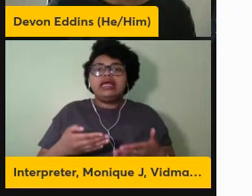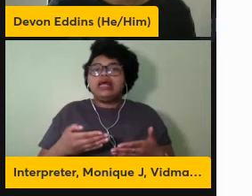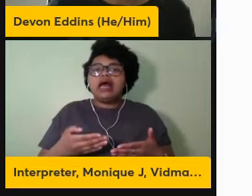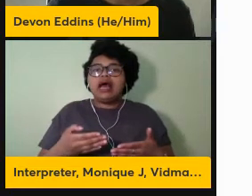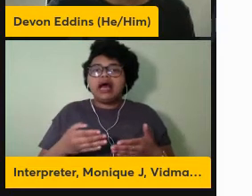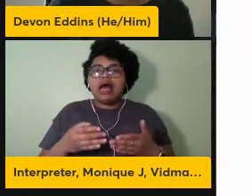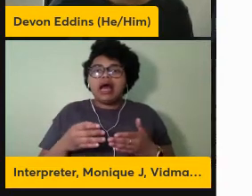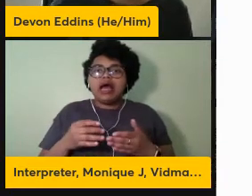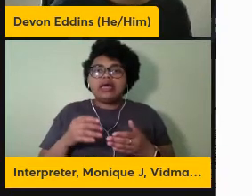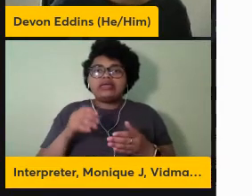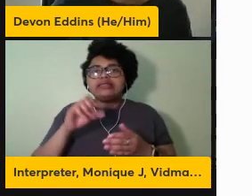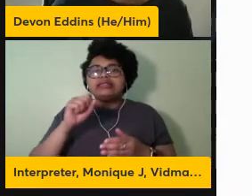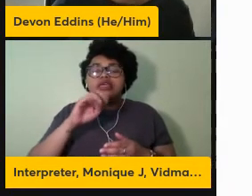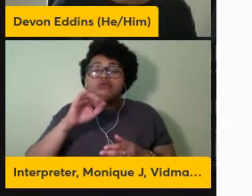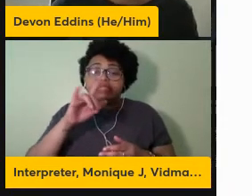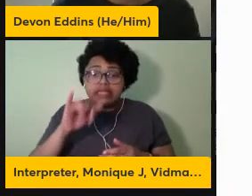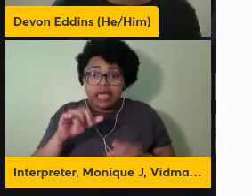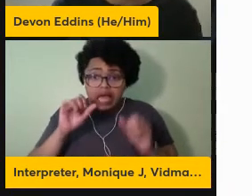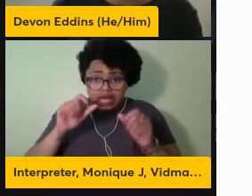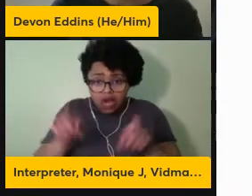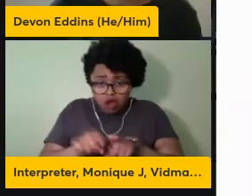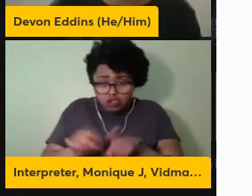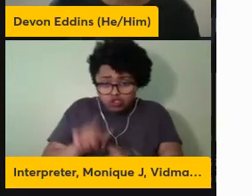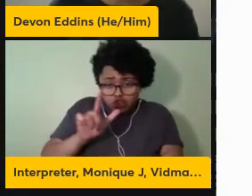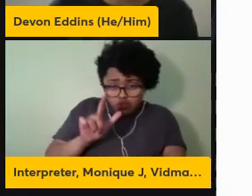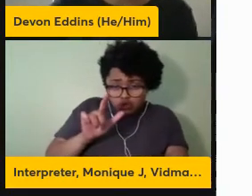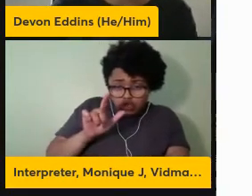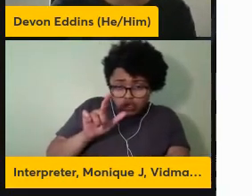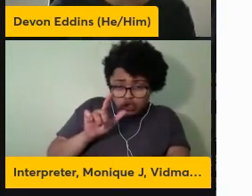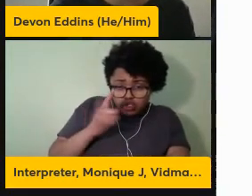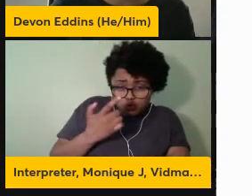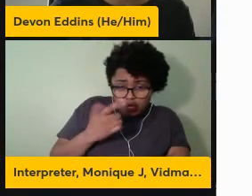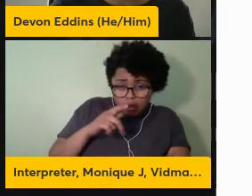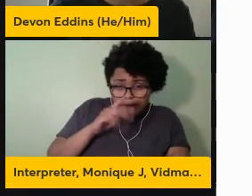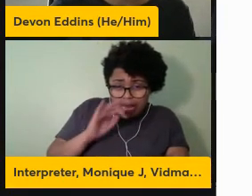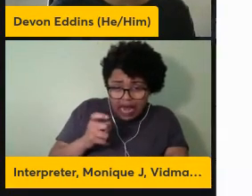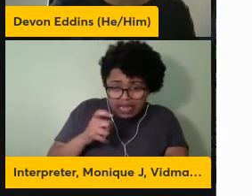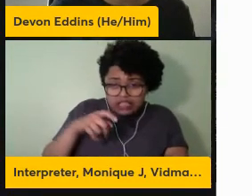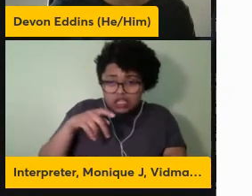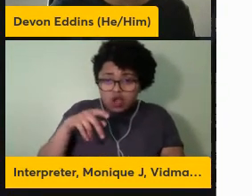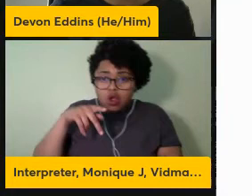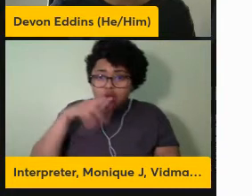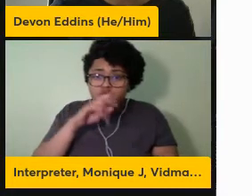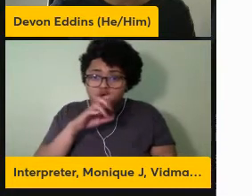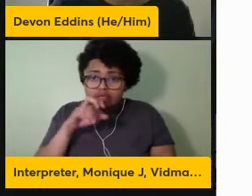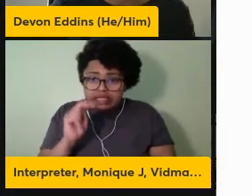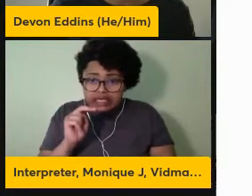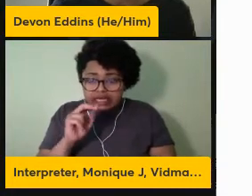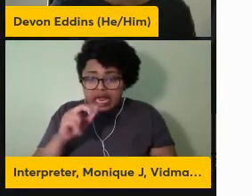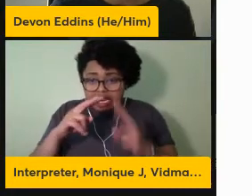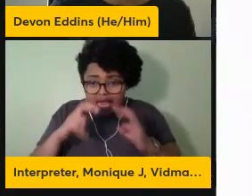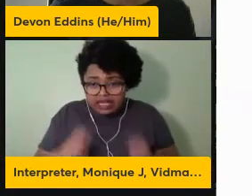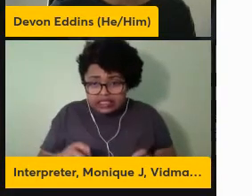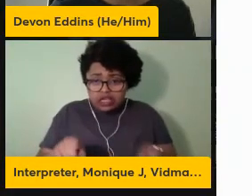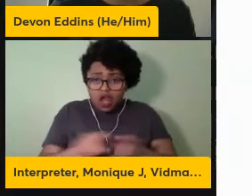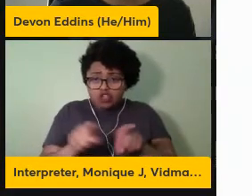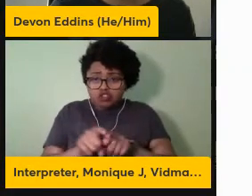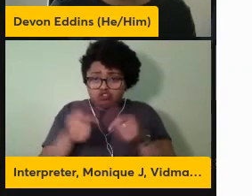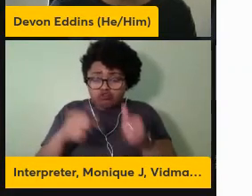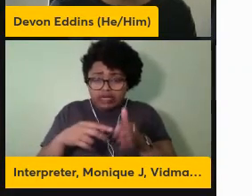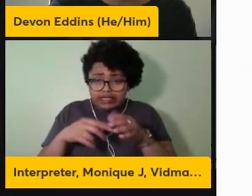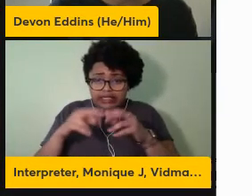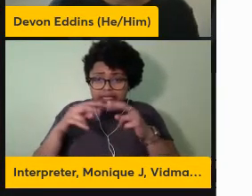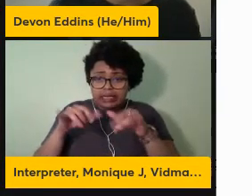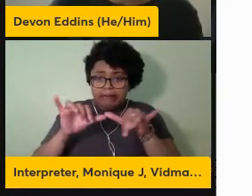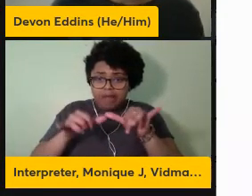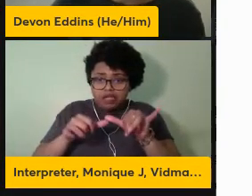and also 21-plex protein analysis, including assays to measure myeloperoxidase. And then we would do the